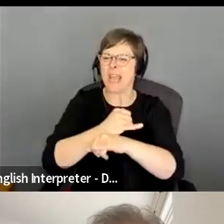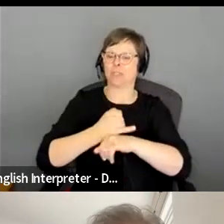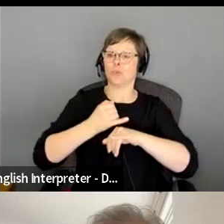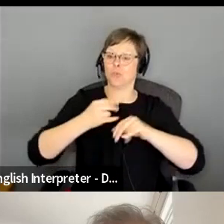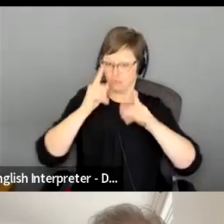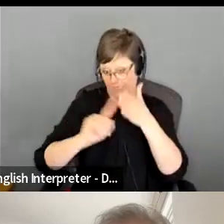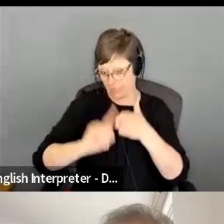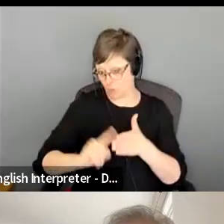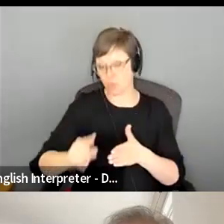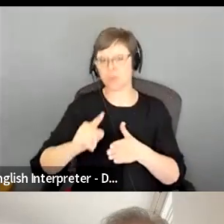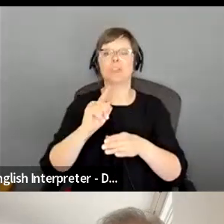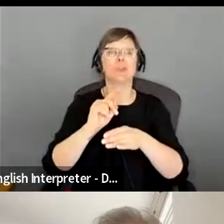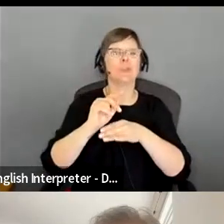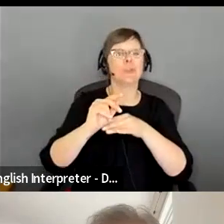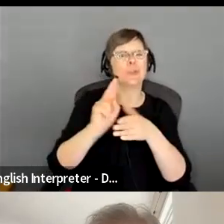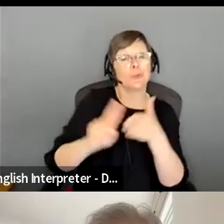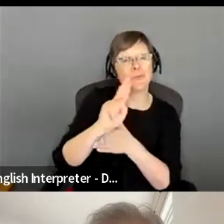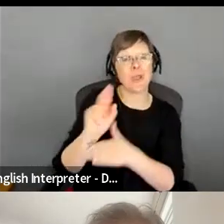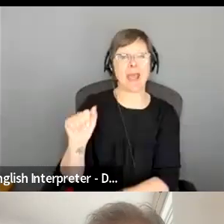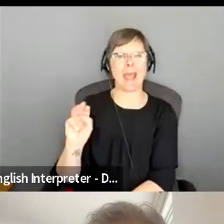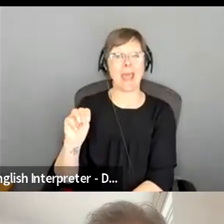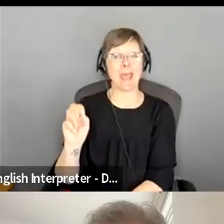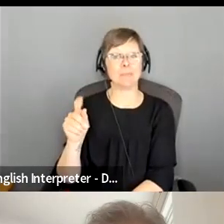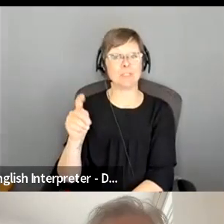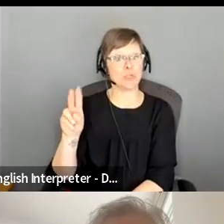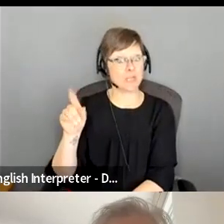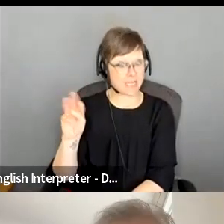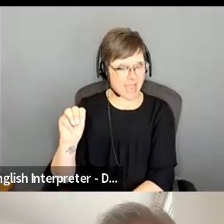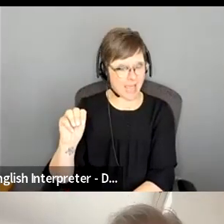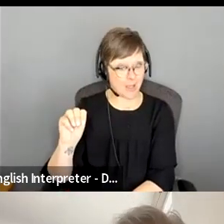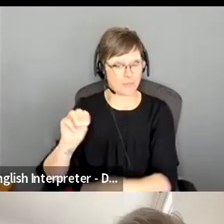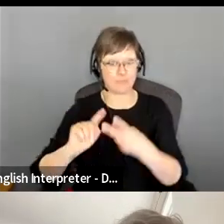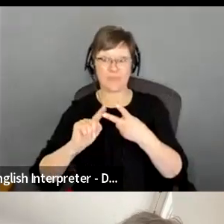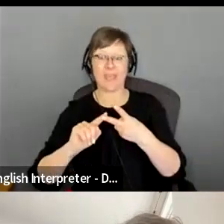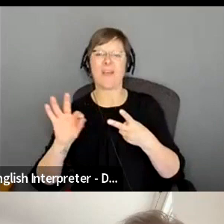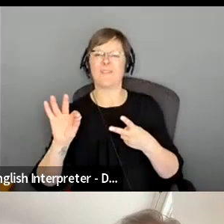Universities of Amsterdam and Utrecht. That's a good.